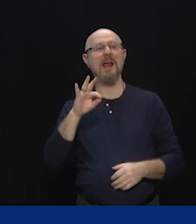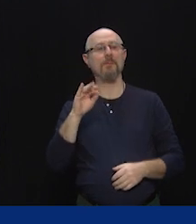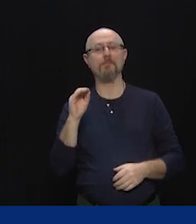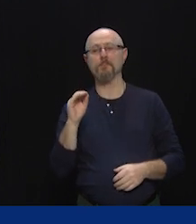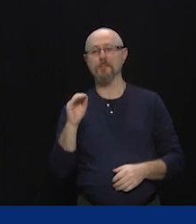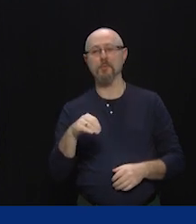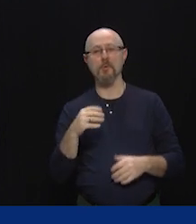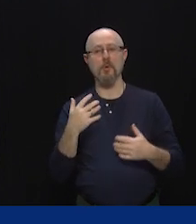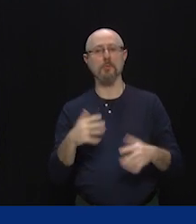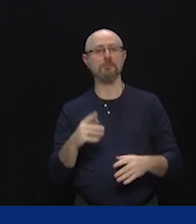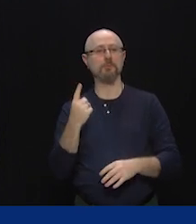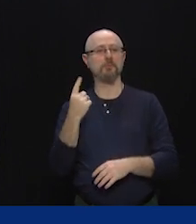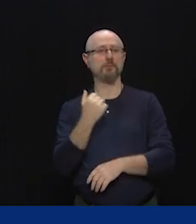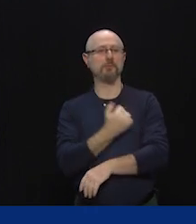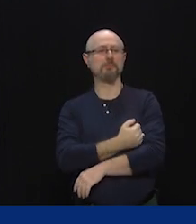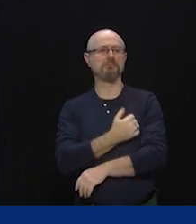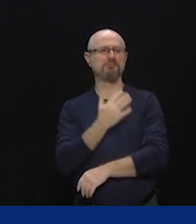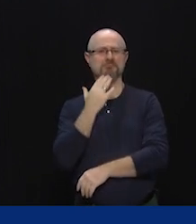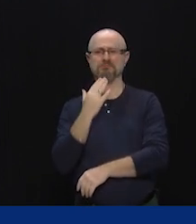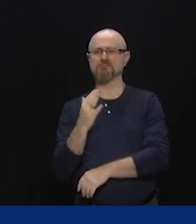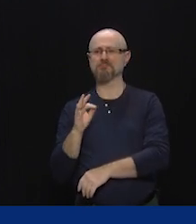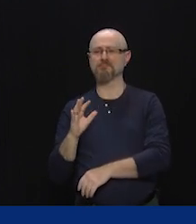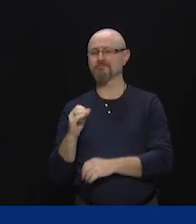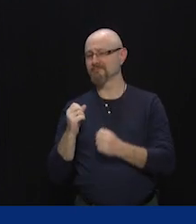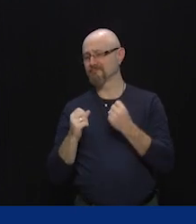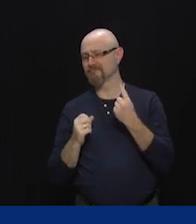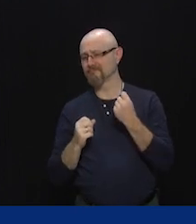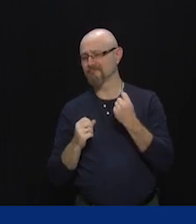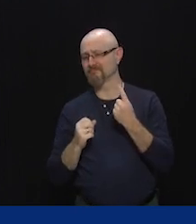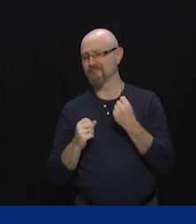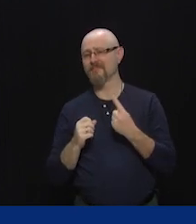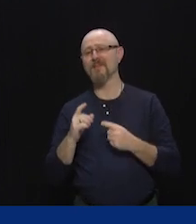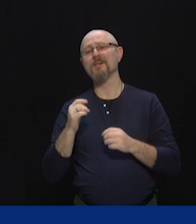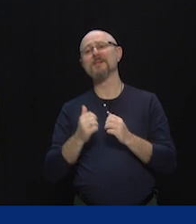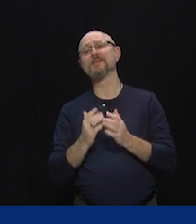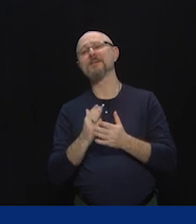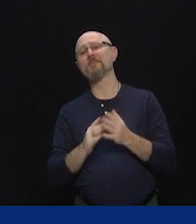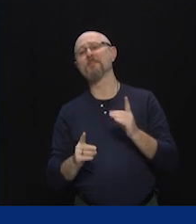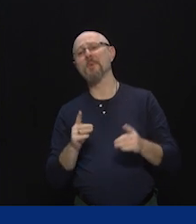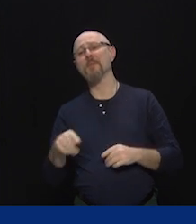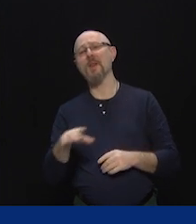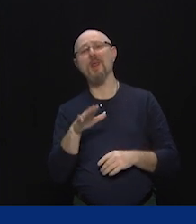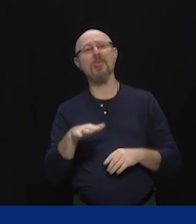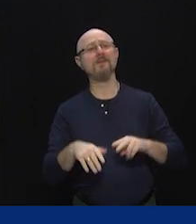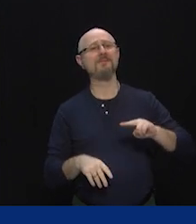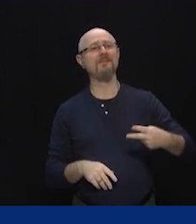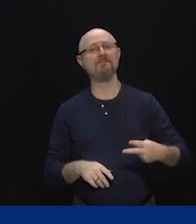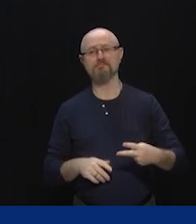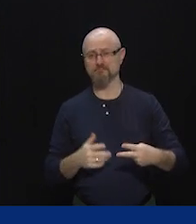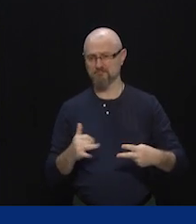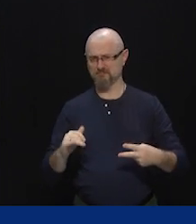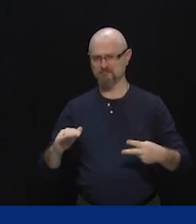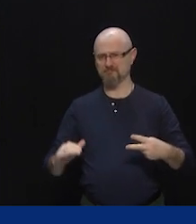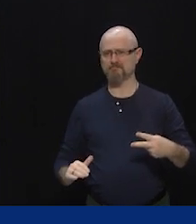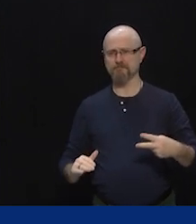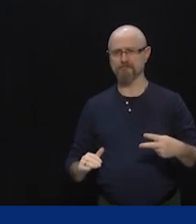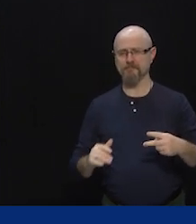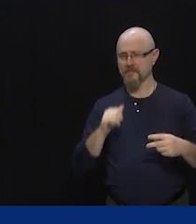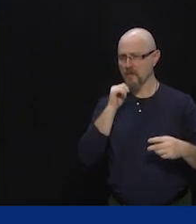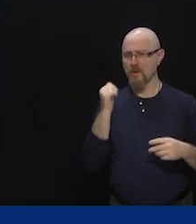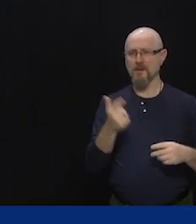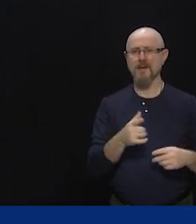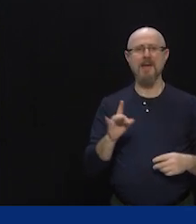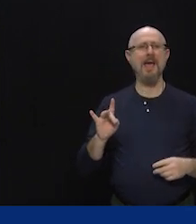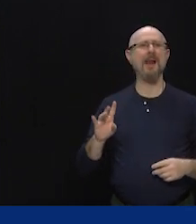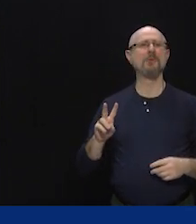But this gap between the one dose and the fully vaccinated is still too large, 82.3. There is a lagging number because there's a